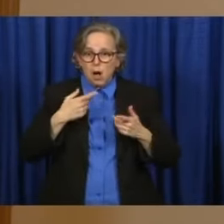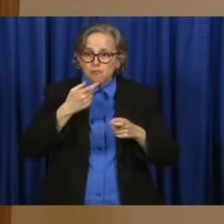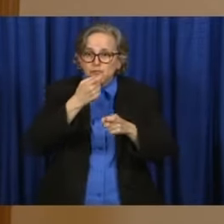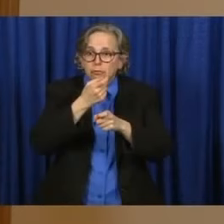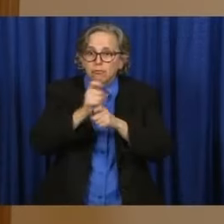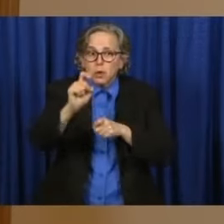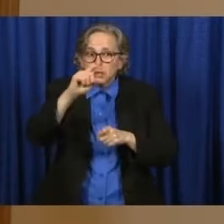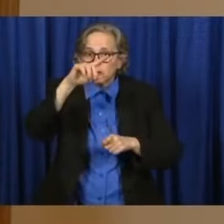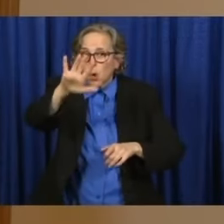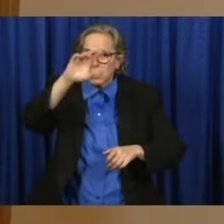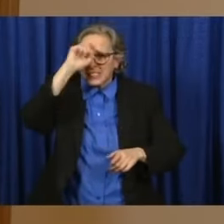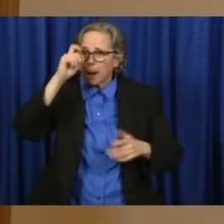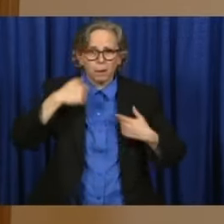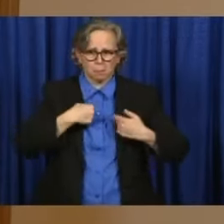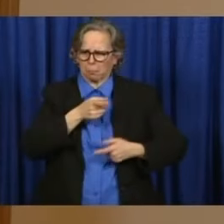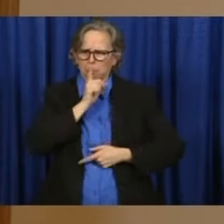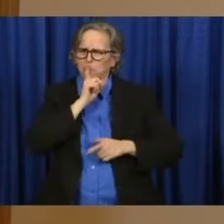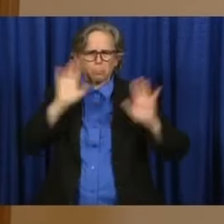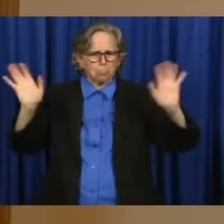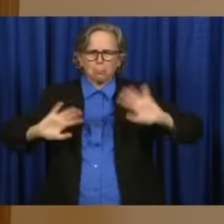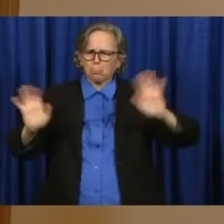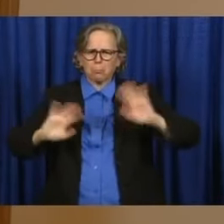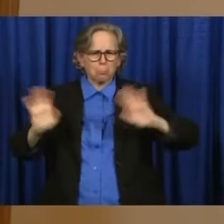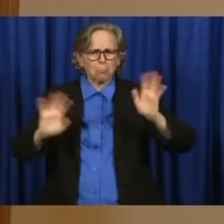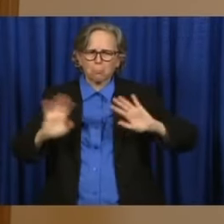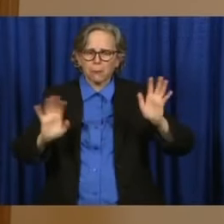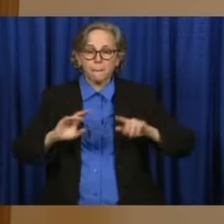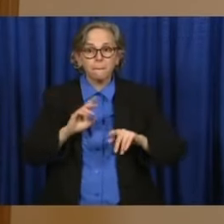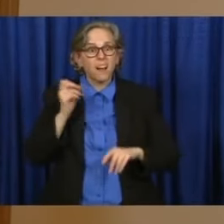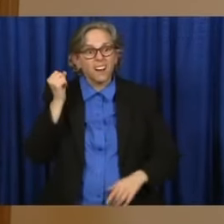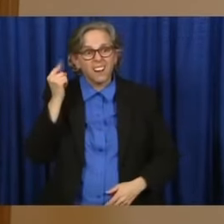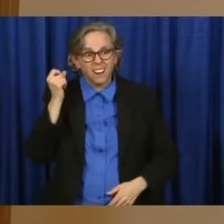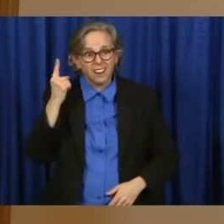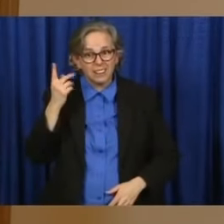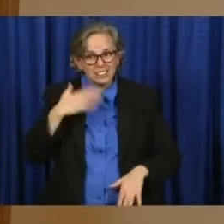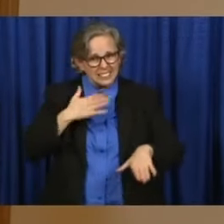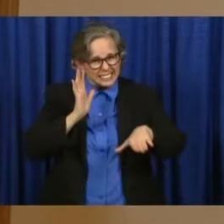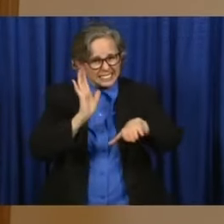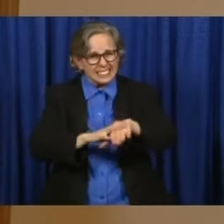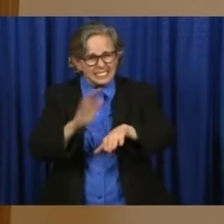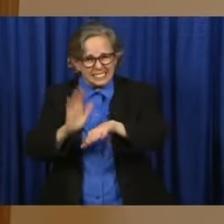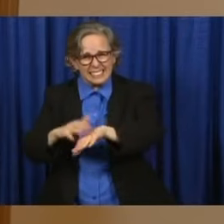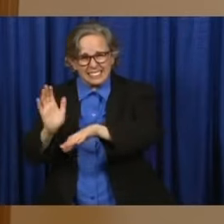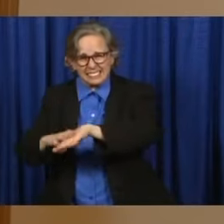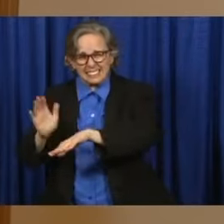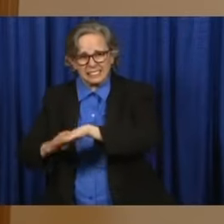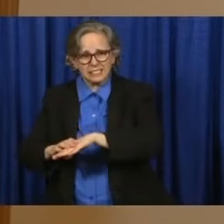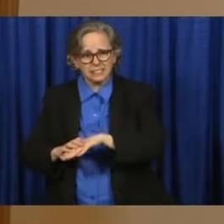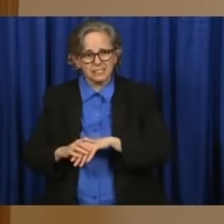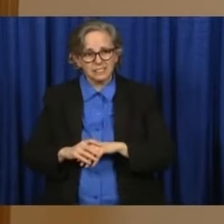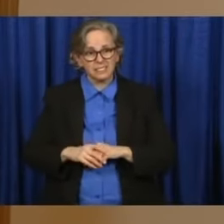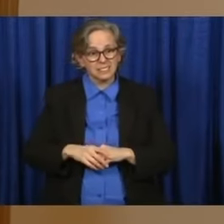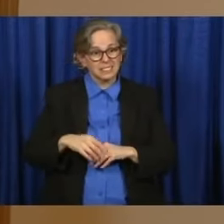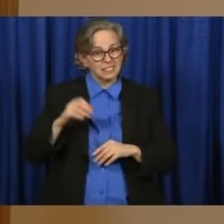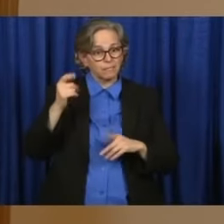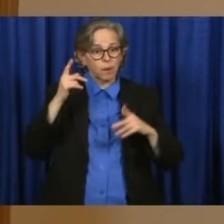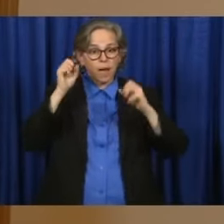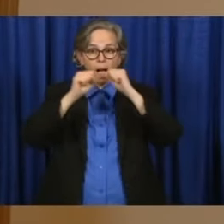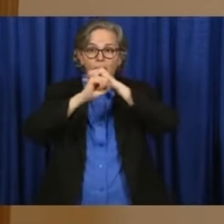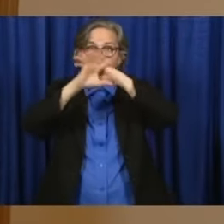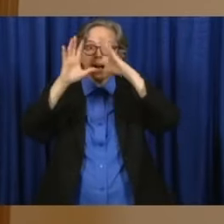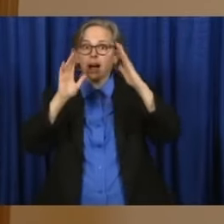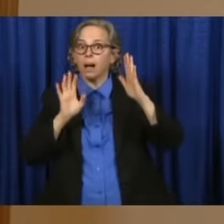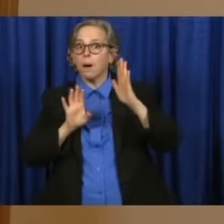about summer. But I do want you to have a realistic sense that if we are anticipating a peak somewhere between the end